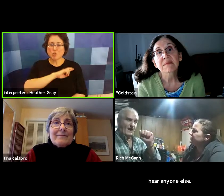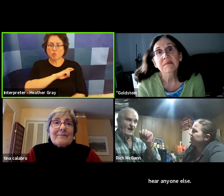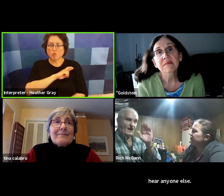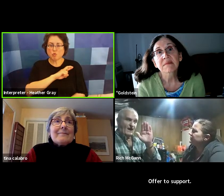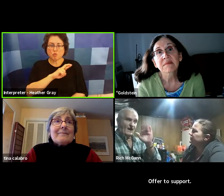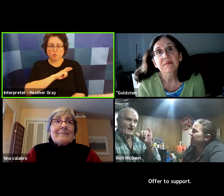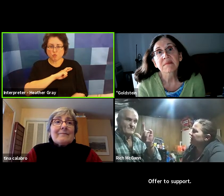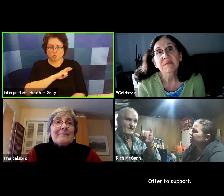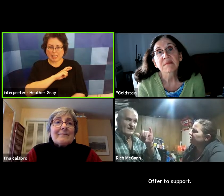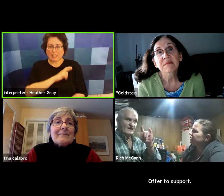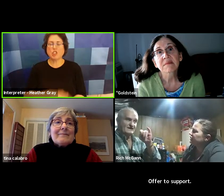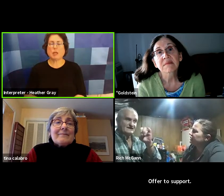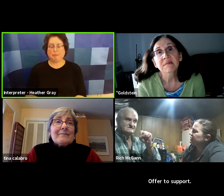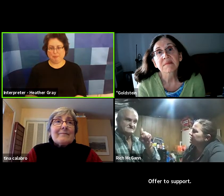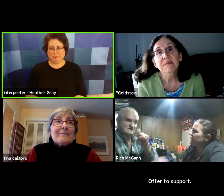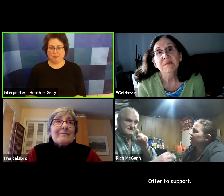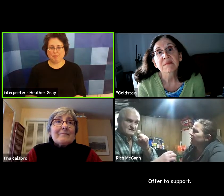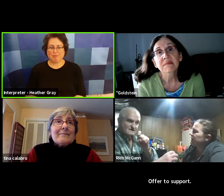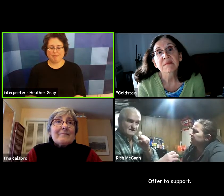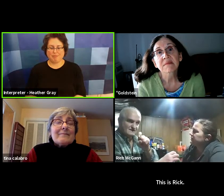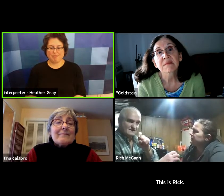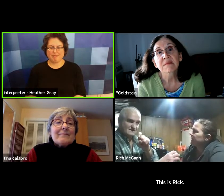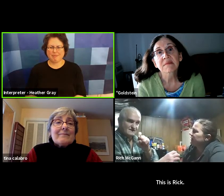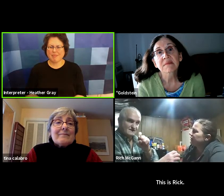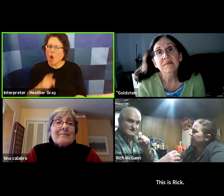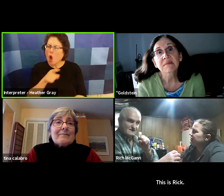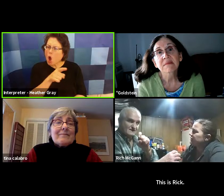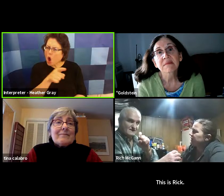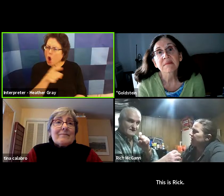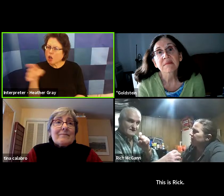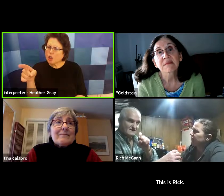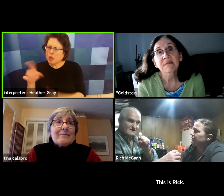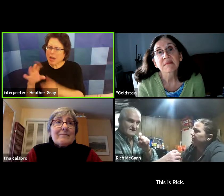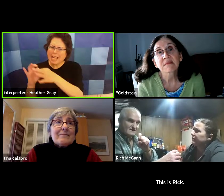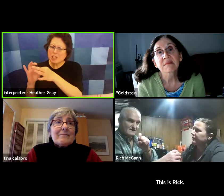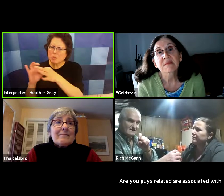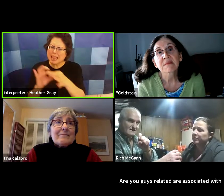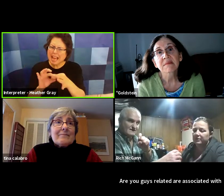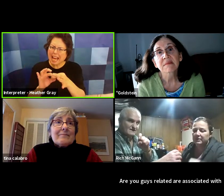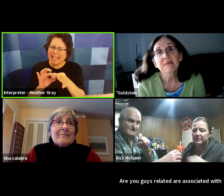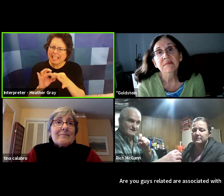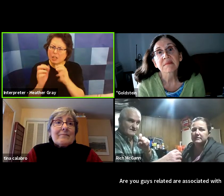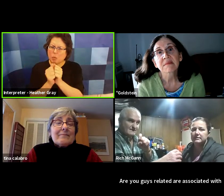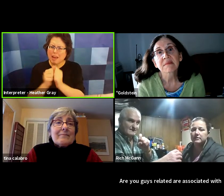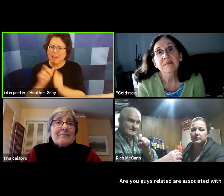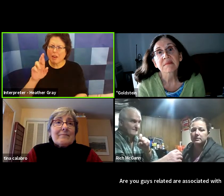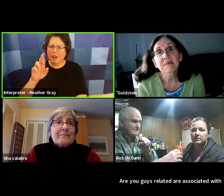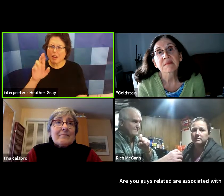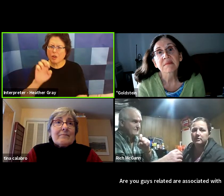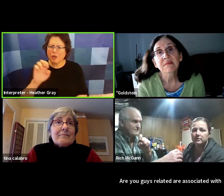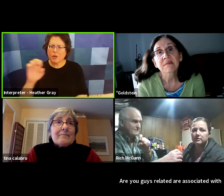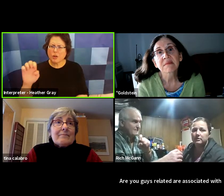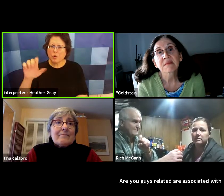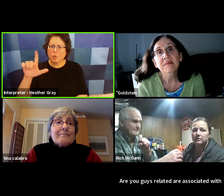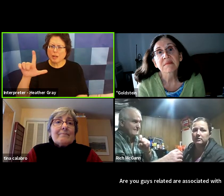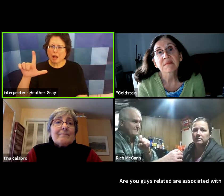is Rich. Are you guys related or associated with Real Abilities?